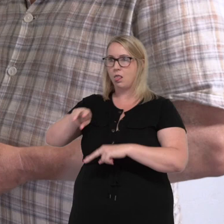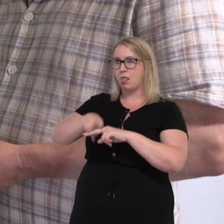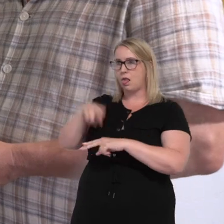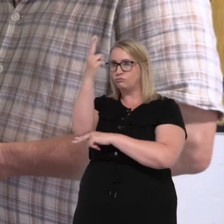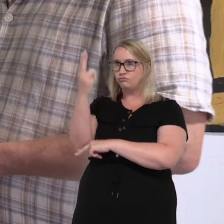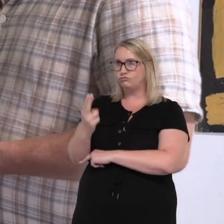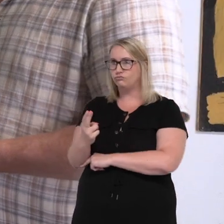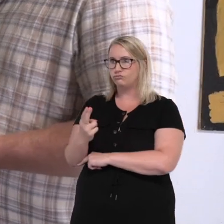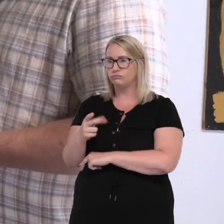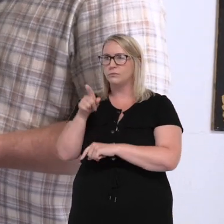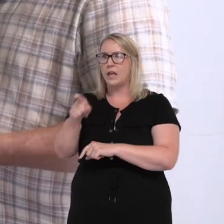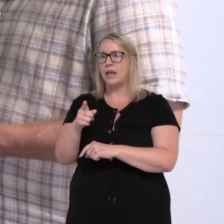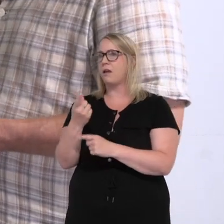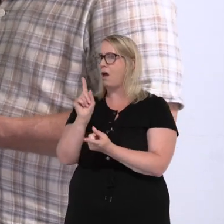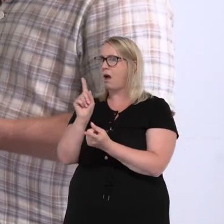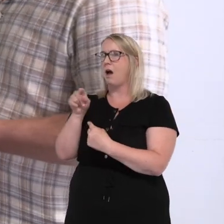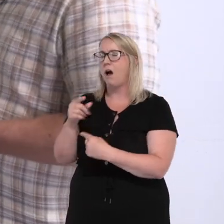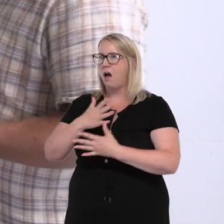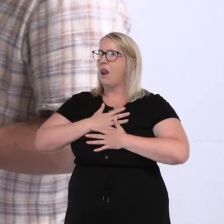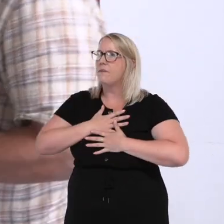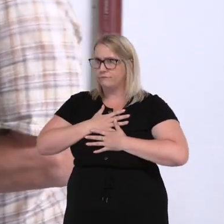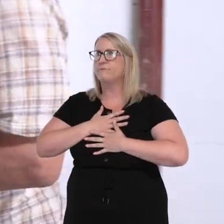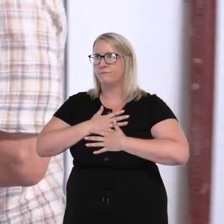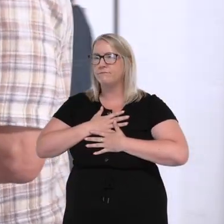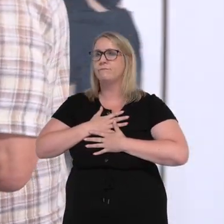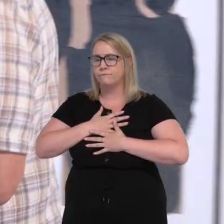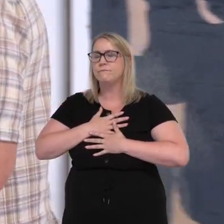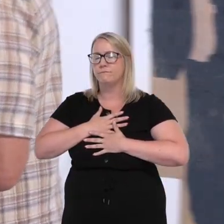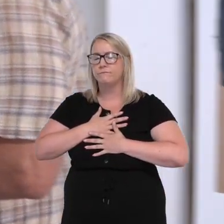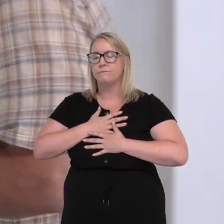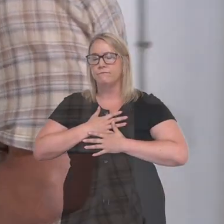he loved that, responded really well to that, and there's some more pictures we'll show you later on about that.